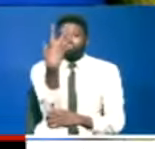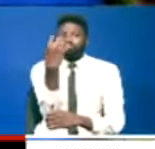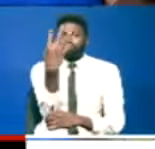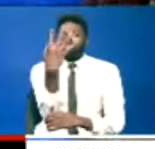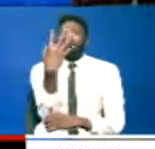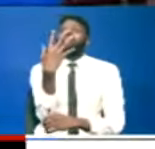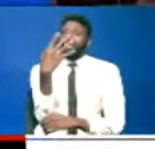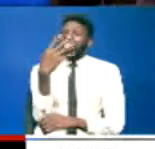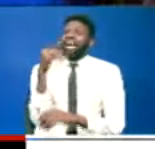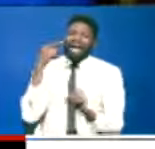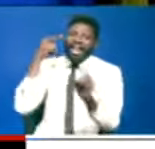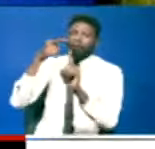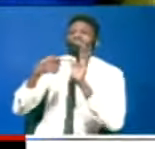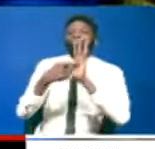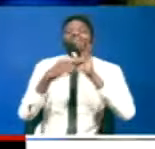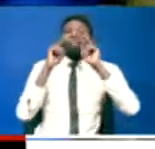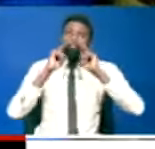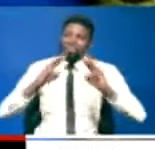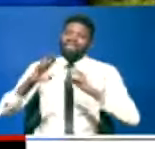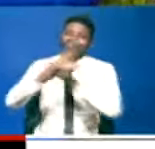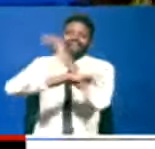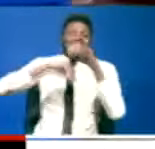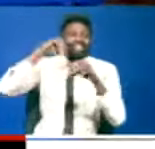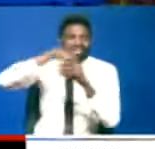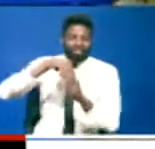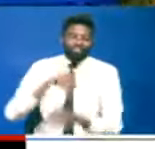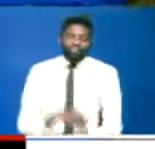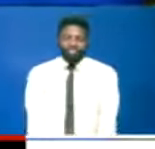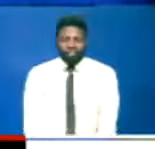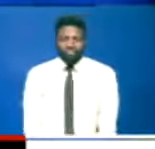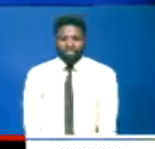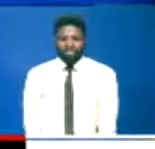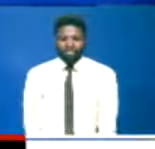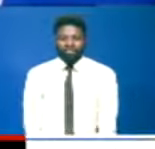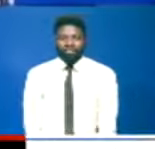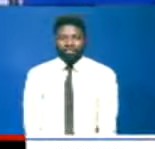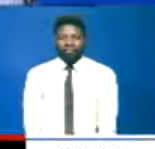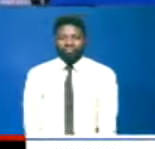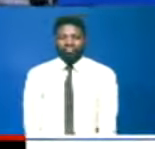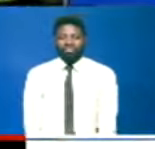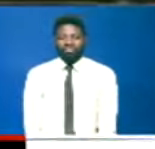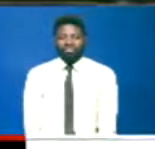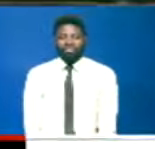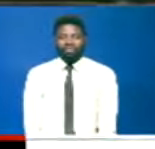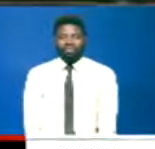the country. John Jacob Curia, Legends Edition.